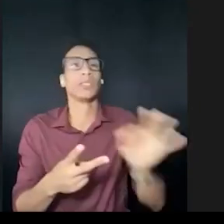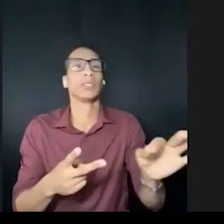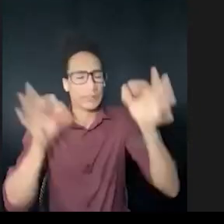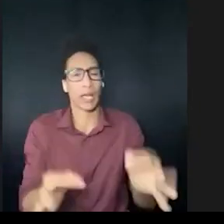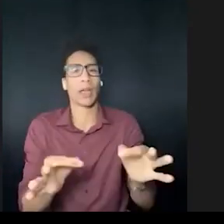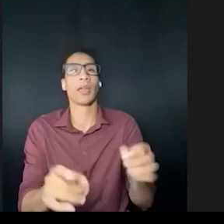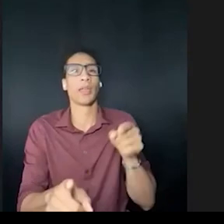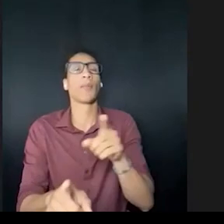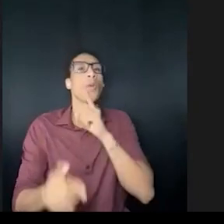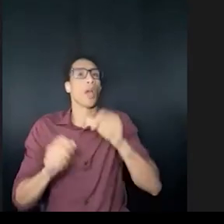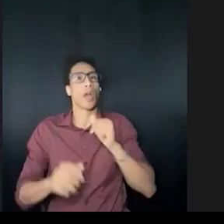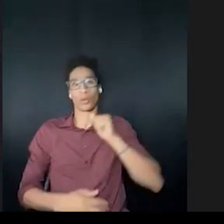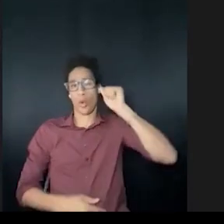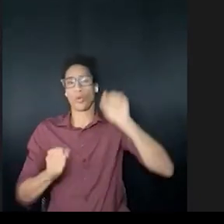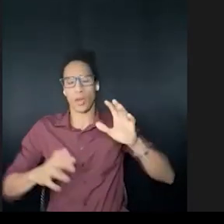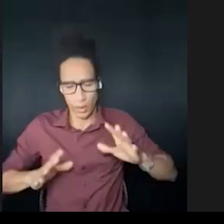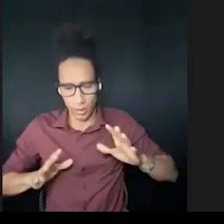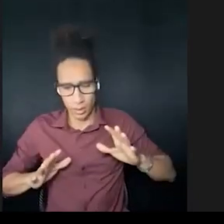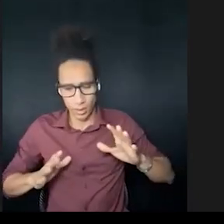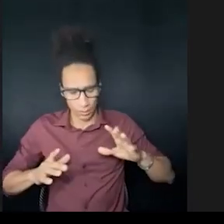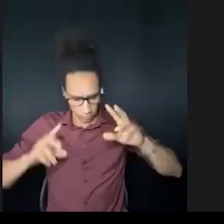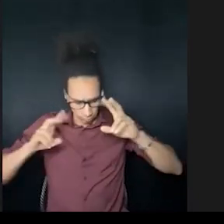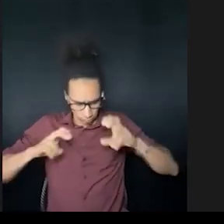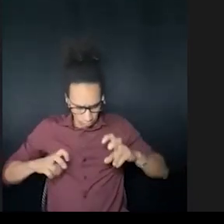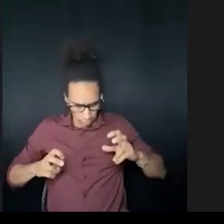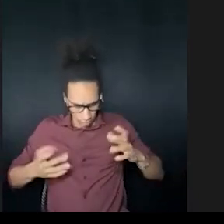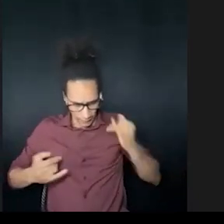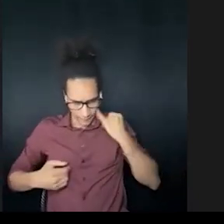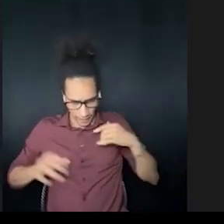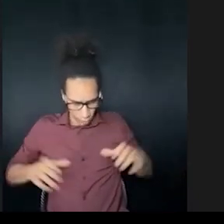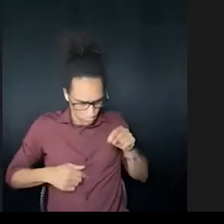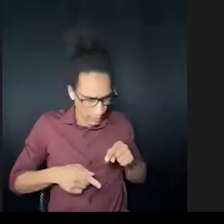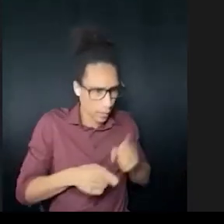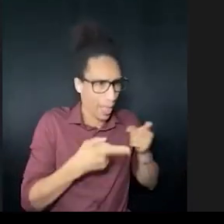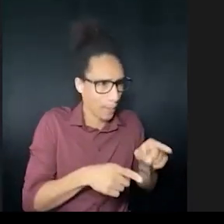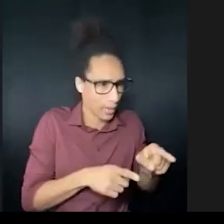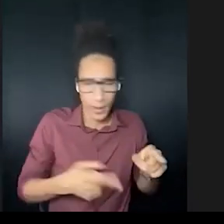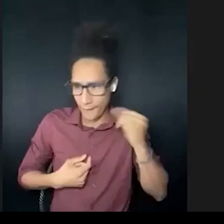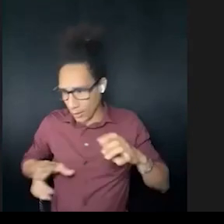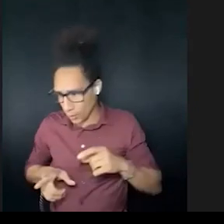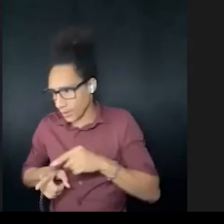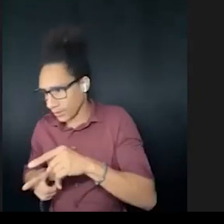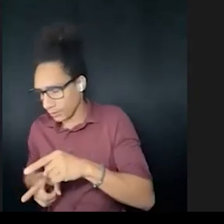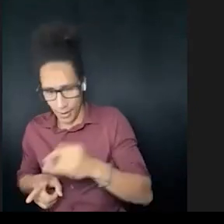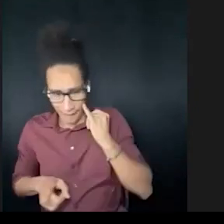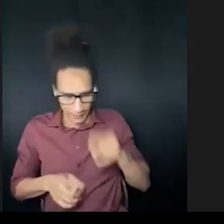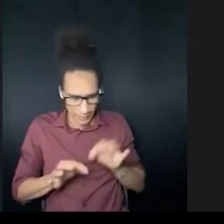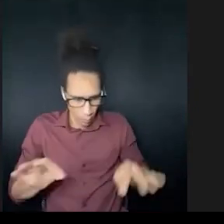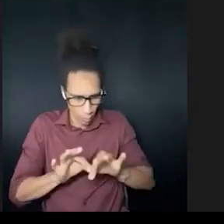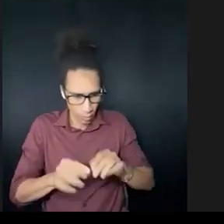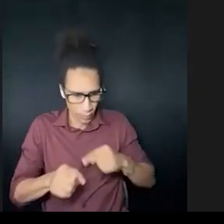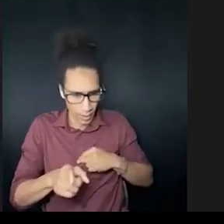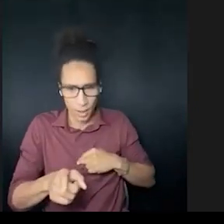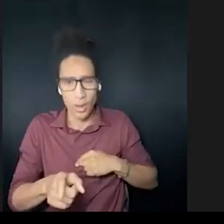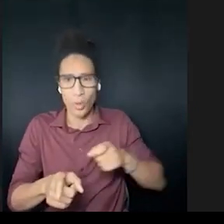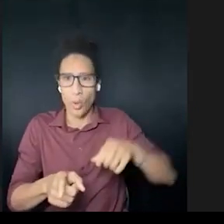level and understand that a lot of things that you thought were, oh, well, that's important, aren't really important.